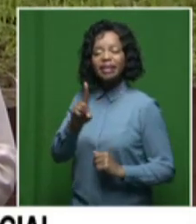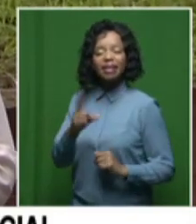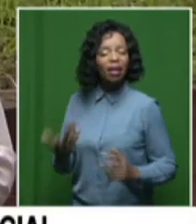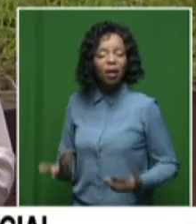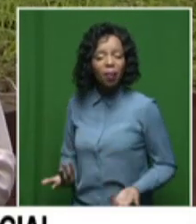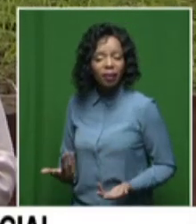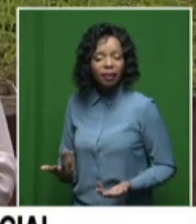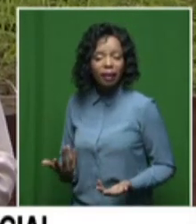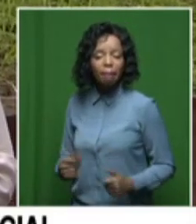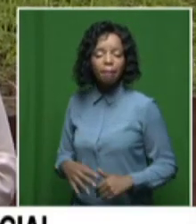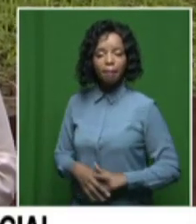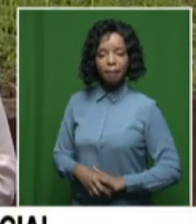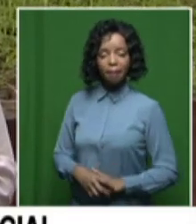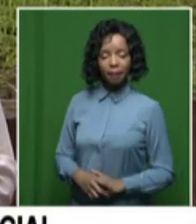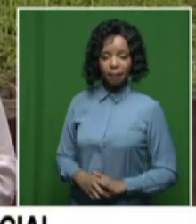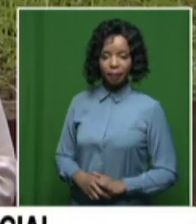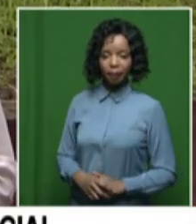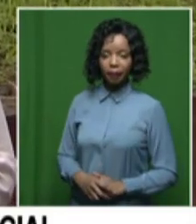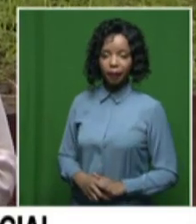going through at this point.